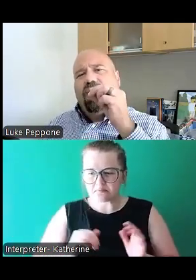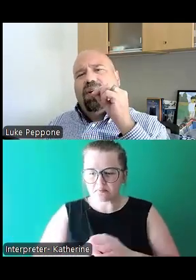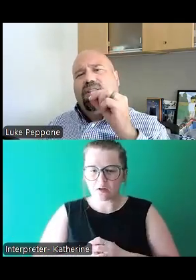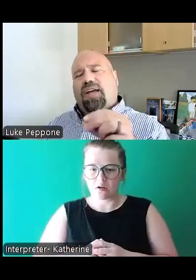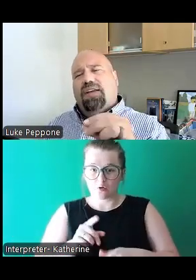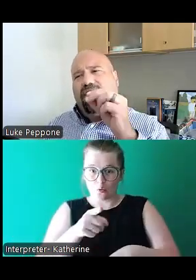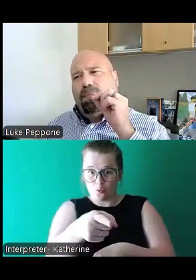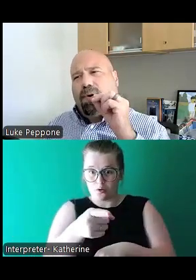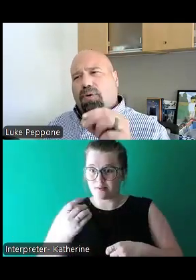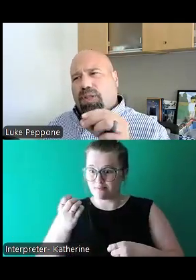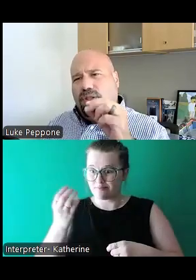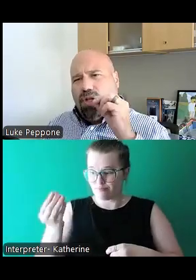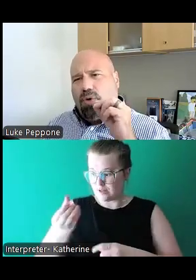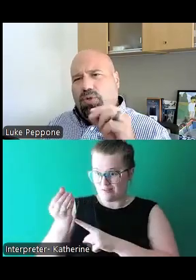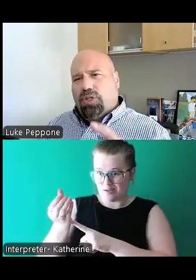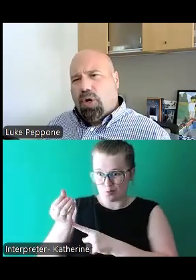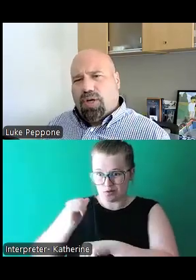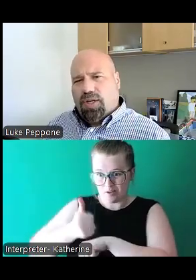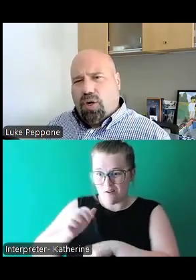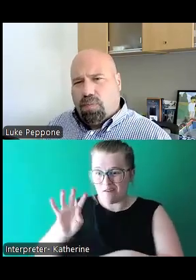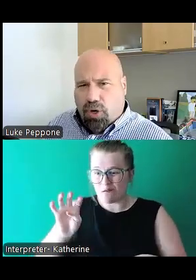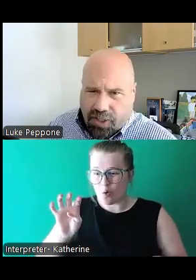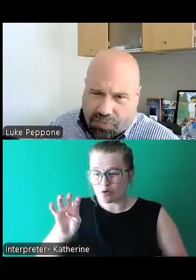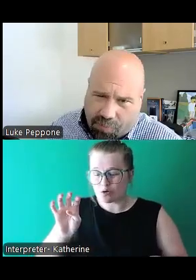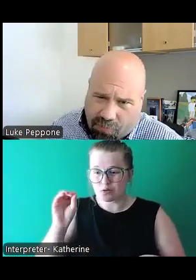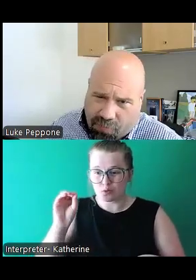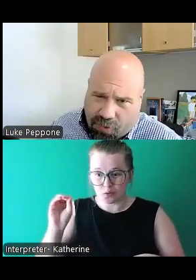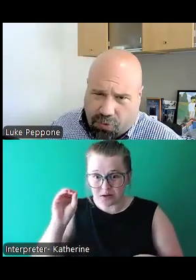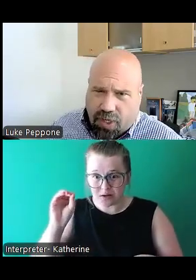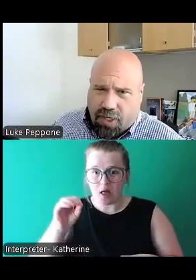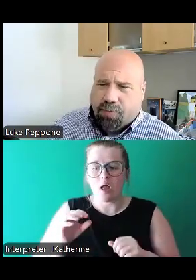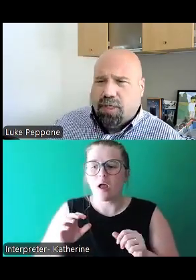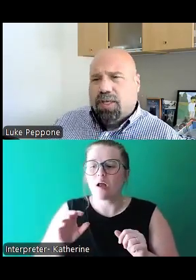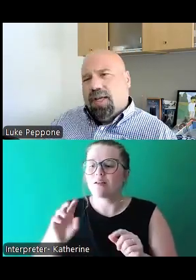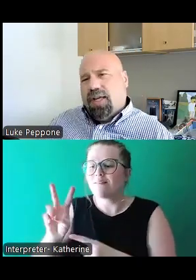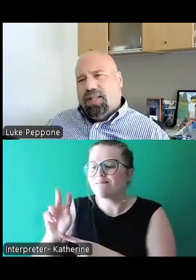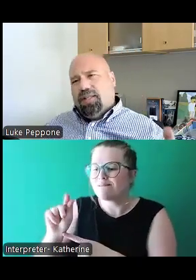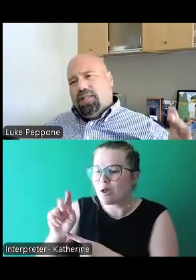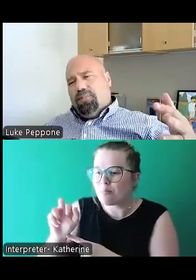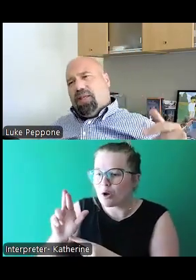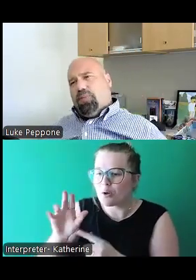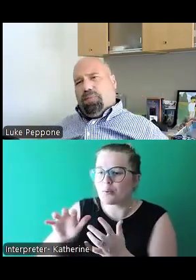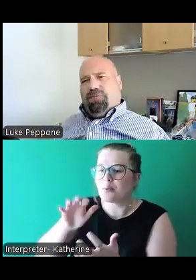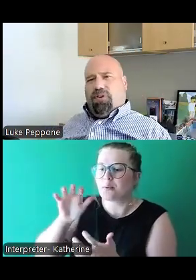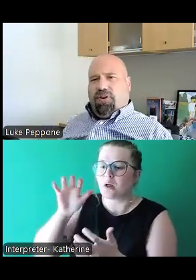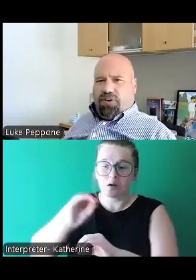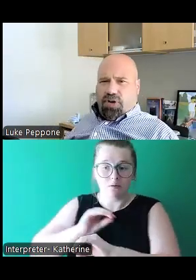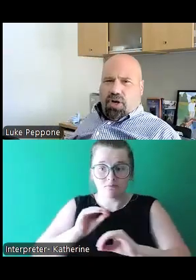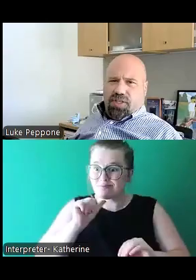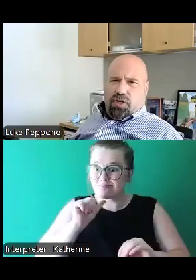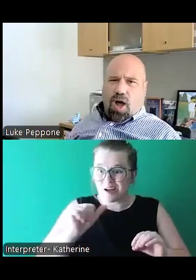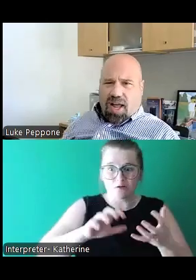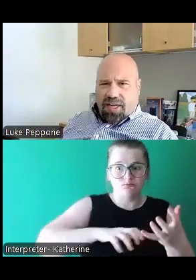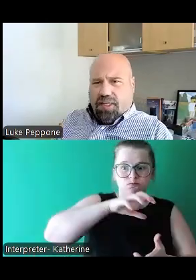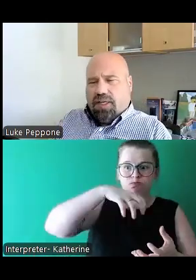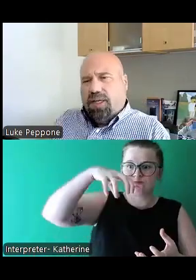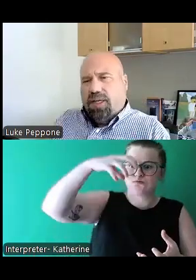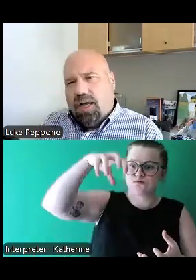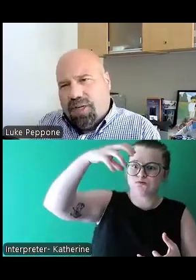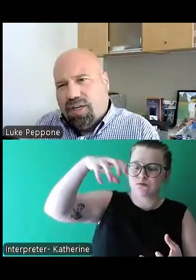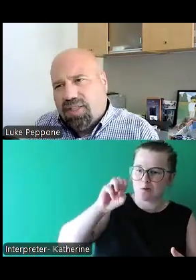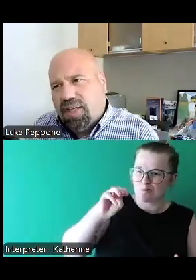this very light vapor with no smoke and no burning, okay? And this is the method we prefer for nausea.